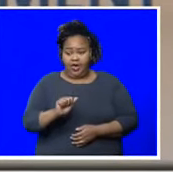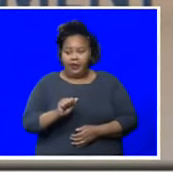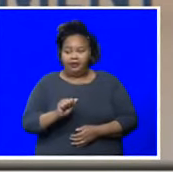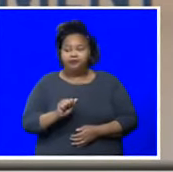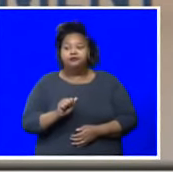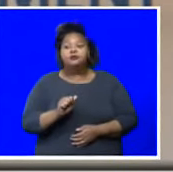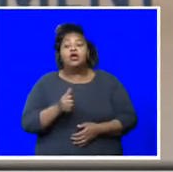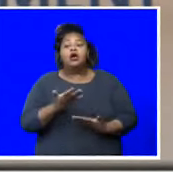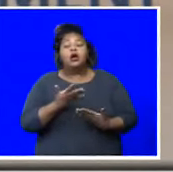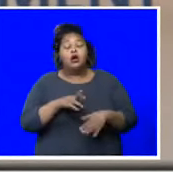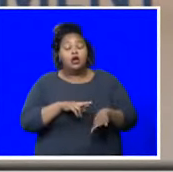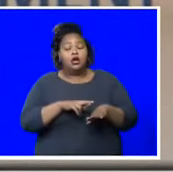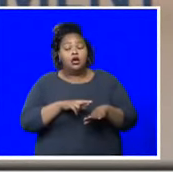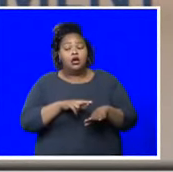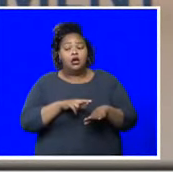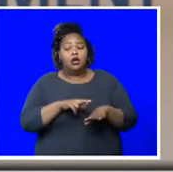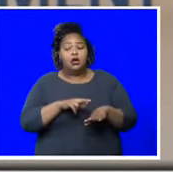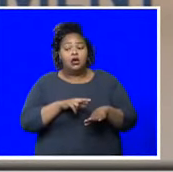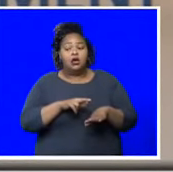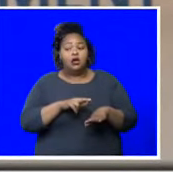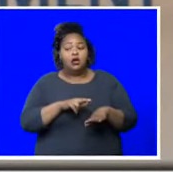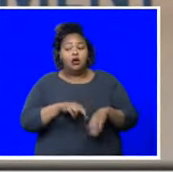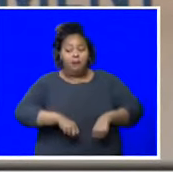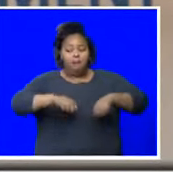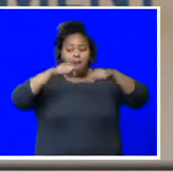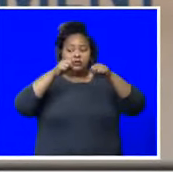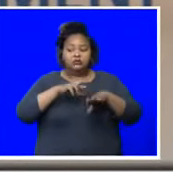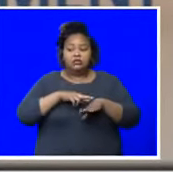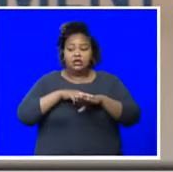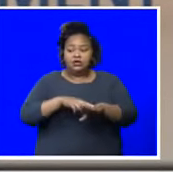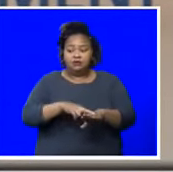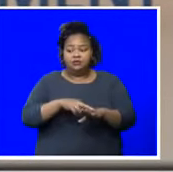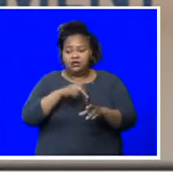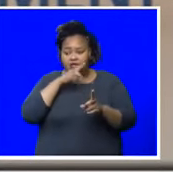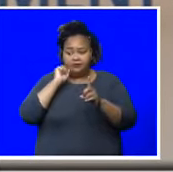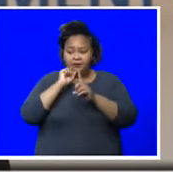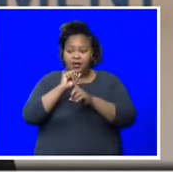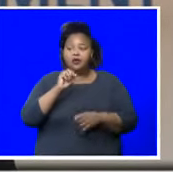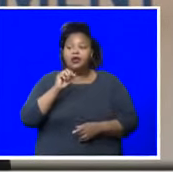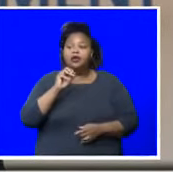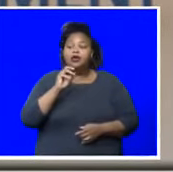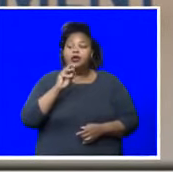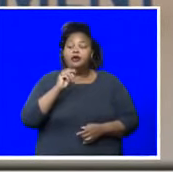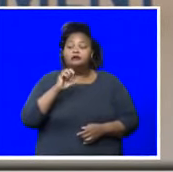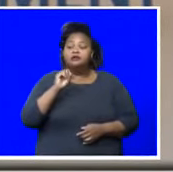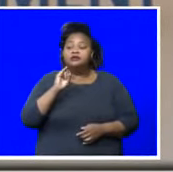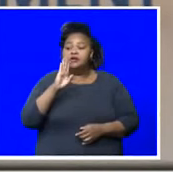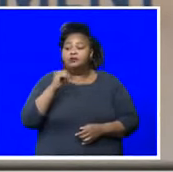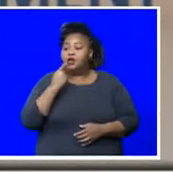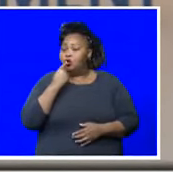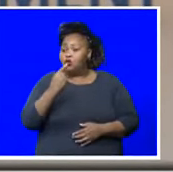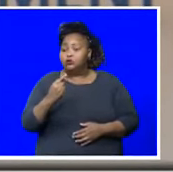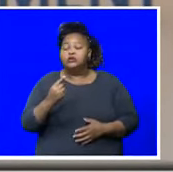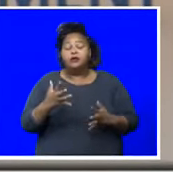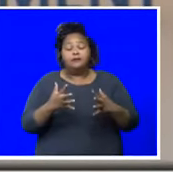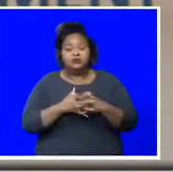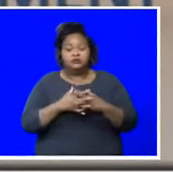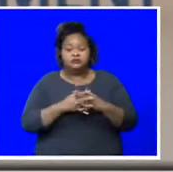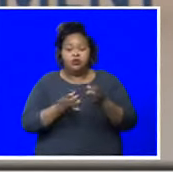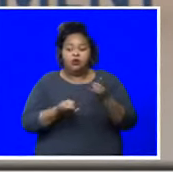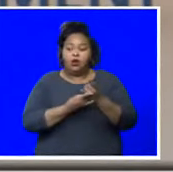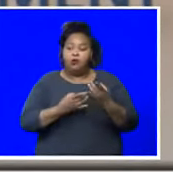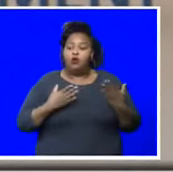Sabelo Msibi uthi lo mhlangano utawusita abantu abasha ukuthi bavete emaphupho kanye nemicondvo labanayo. We